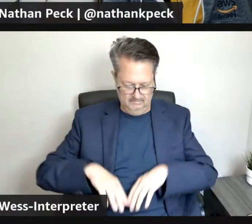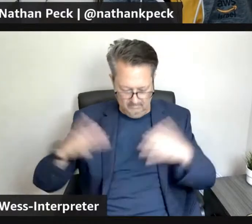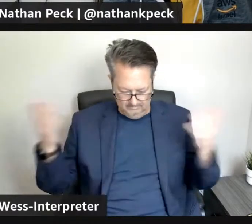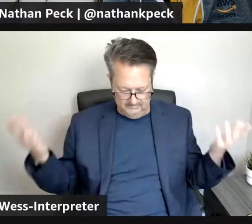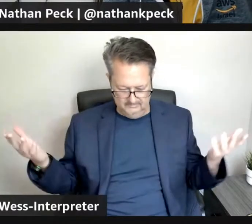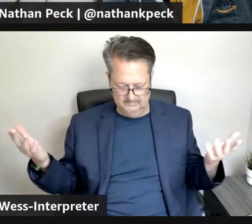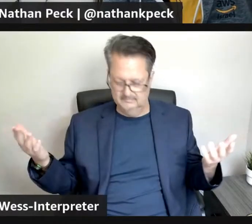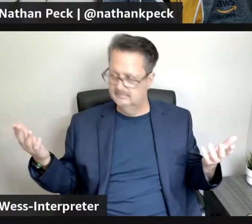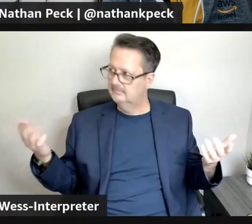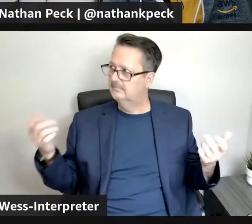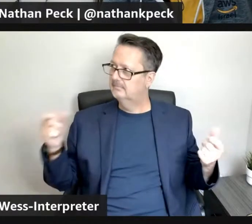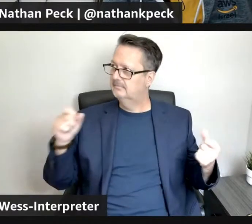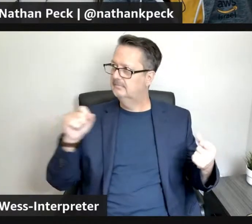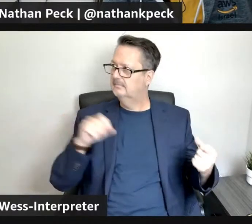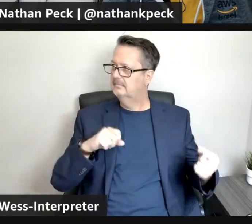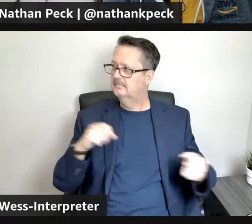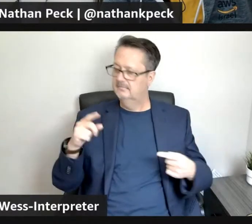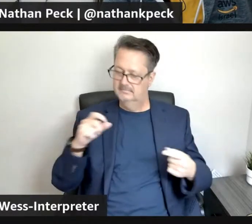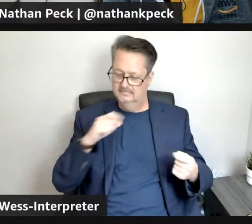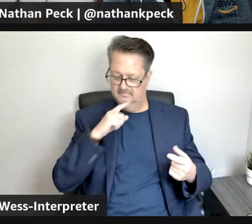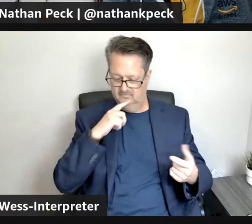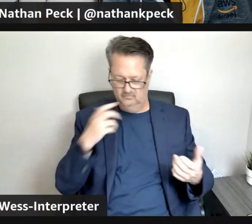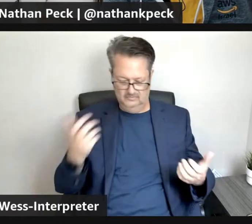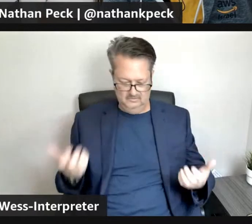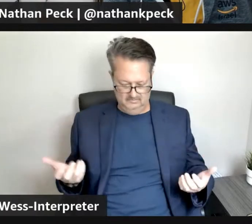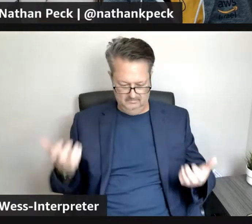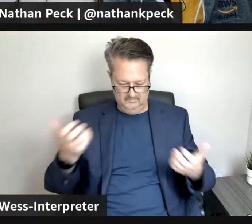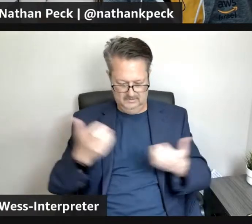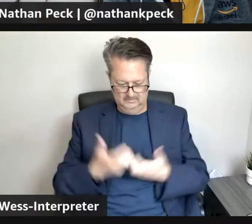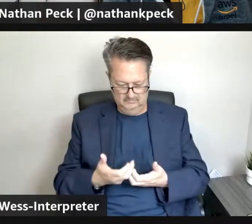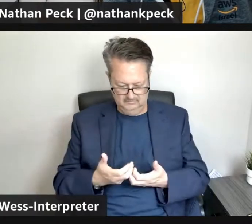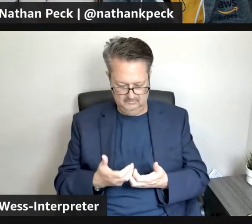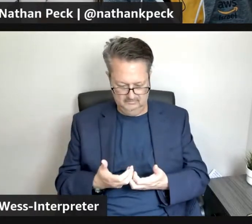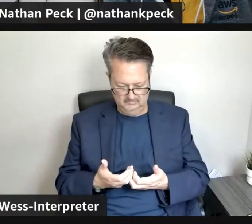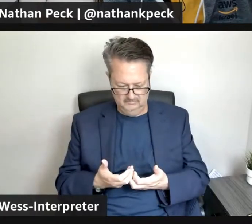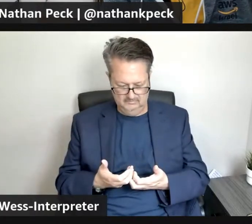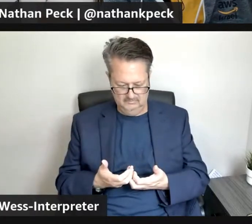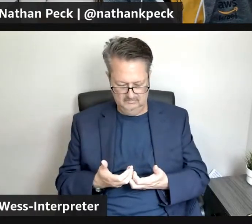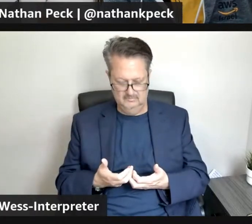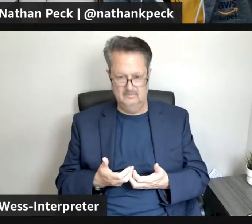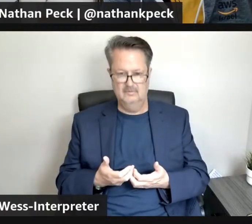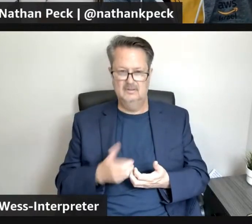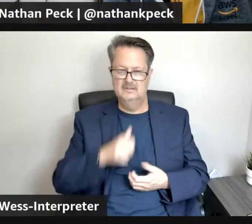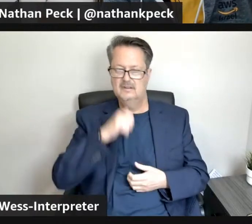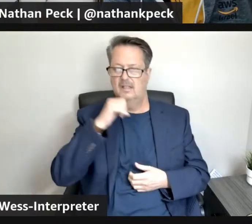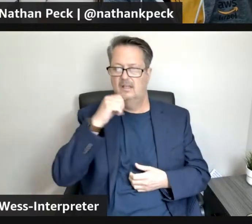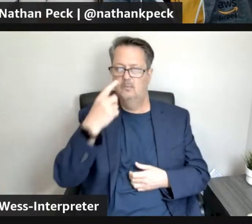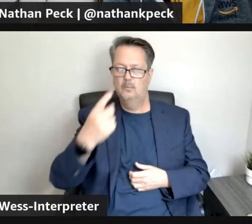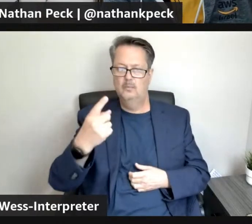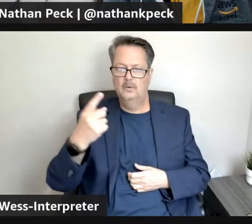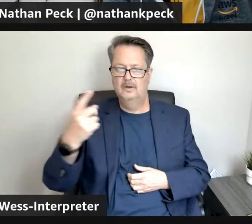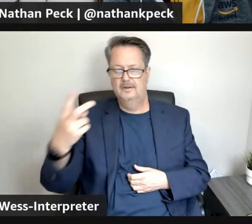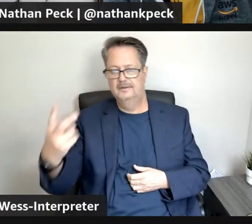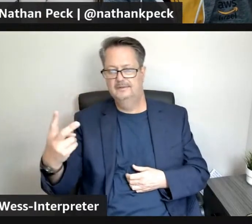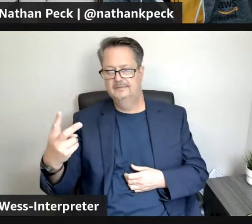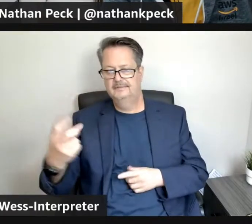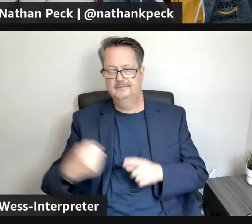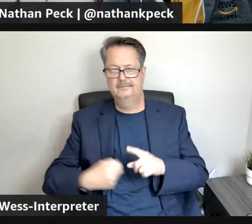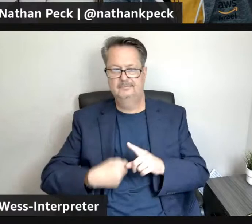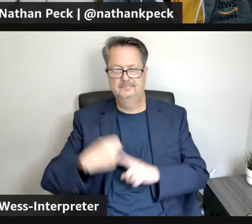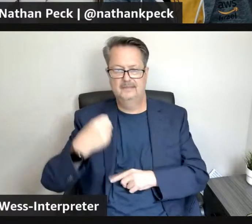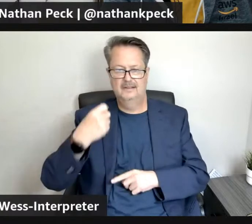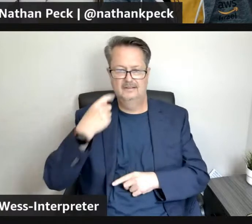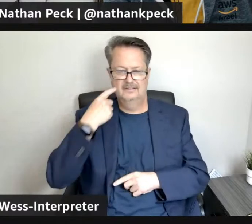they kind of go well together. It's kind of like a 1-2 punch for your telemetry and